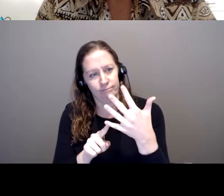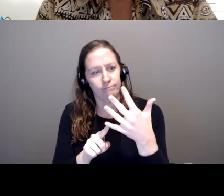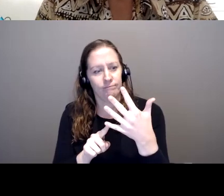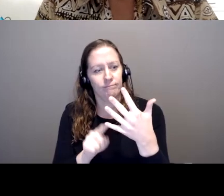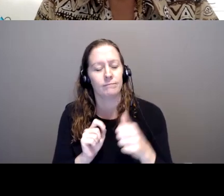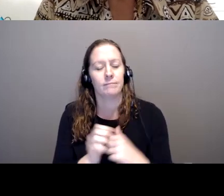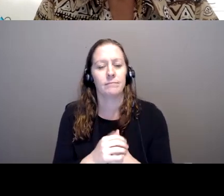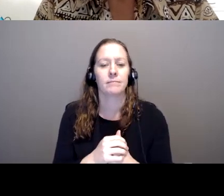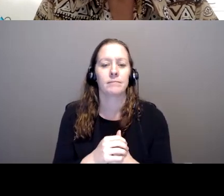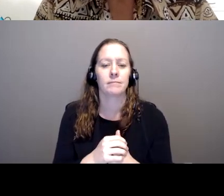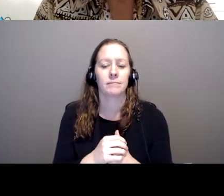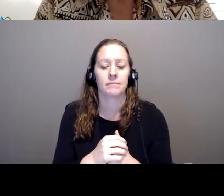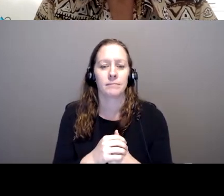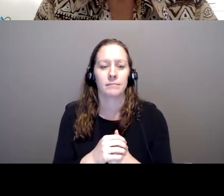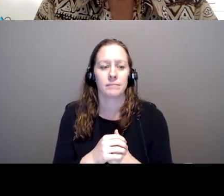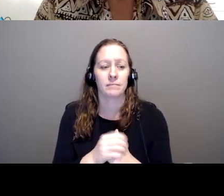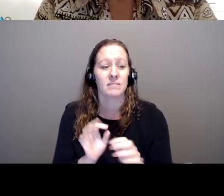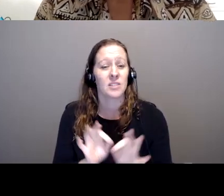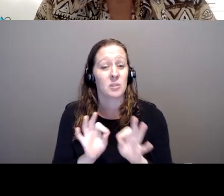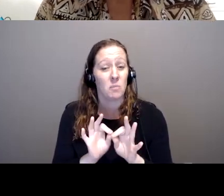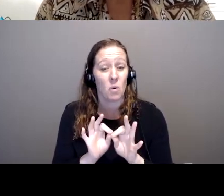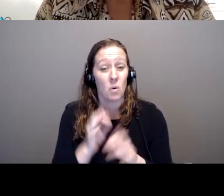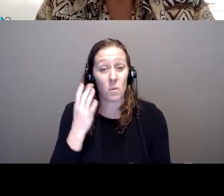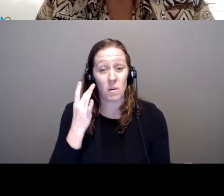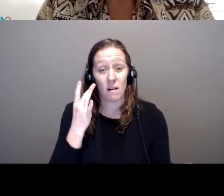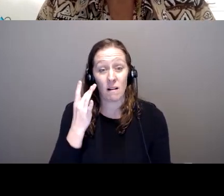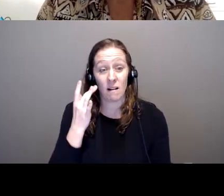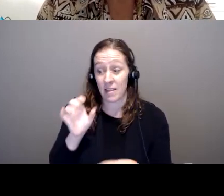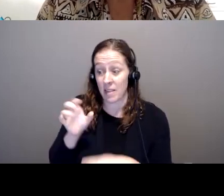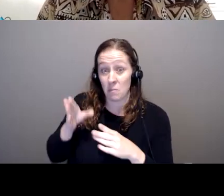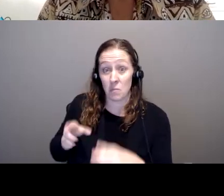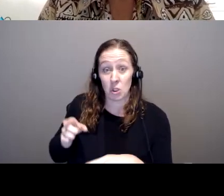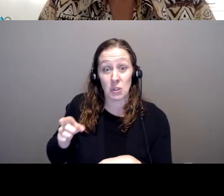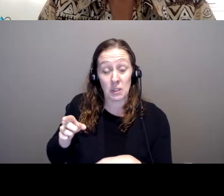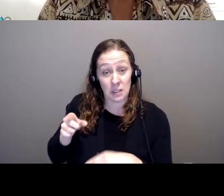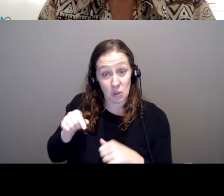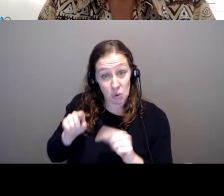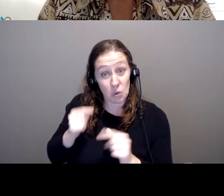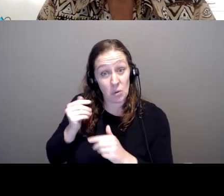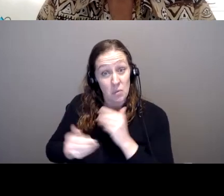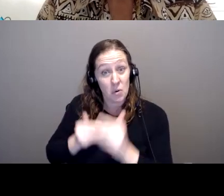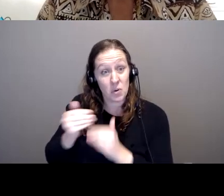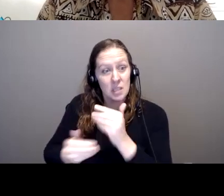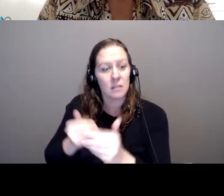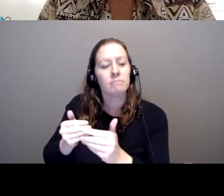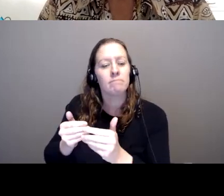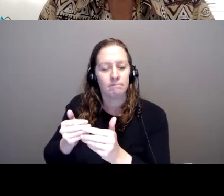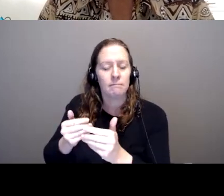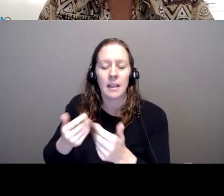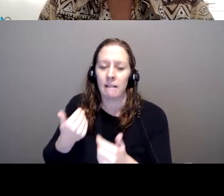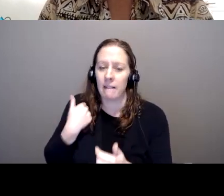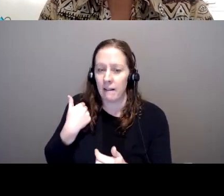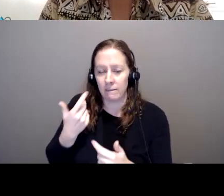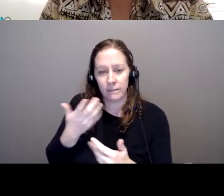programs is important. So the person who is going through the process is well supported. They